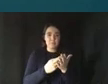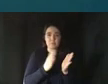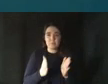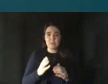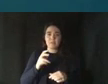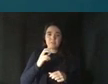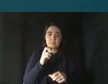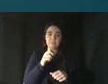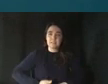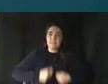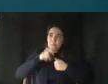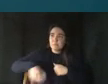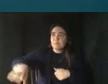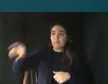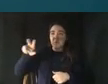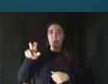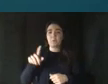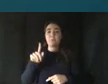Afghanistan.